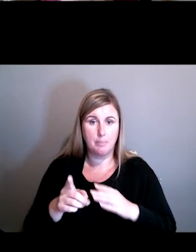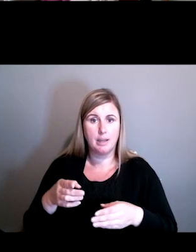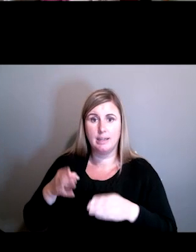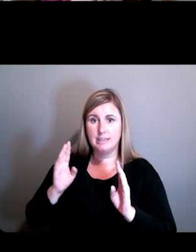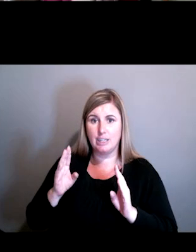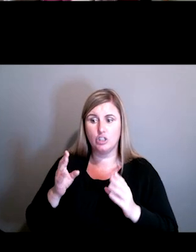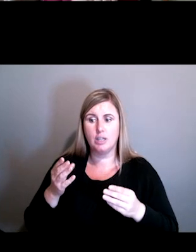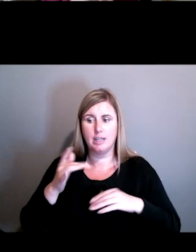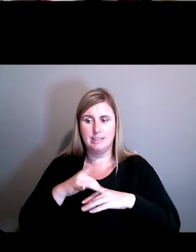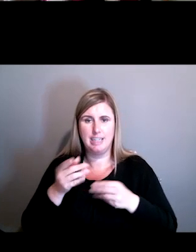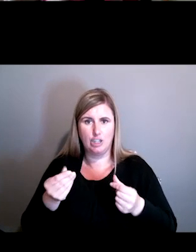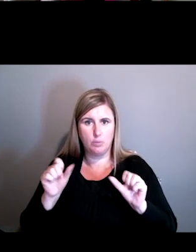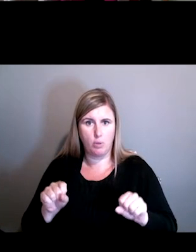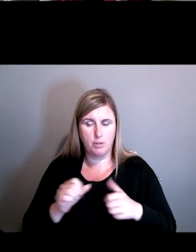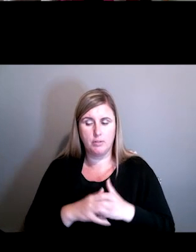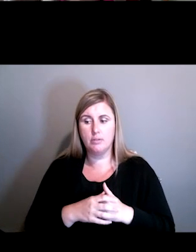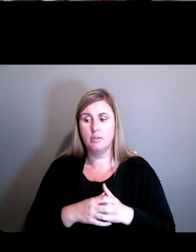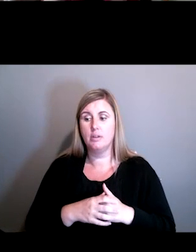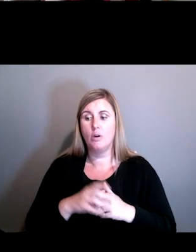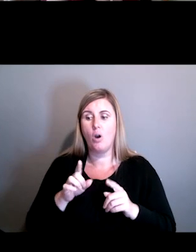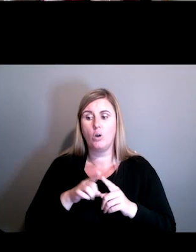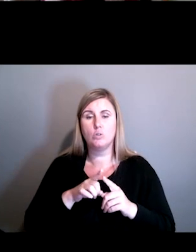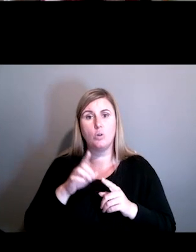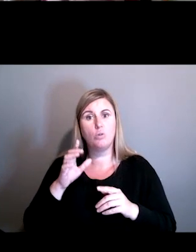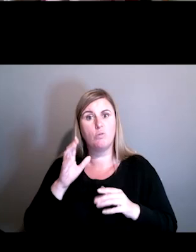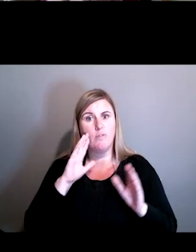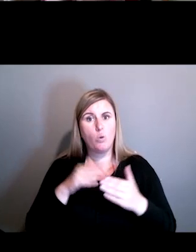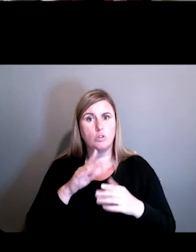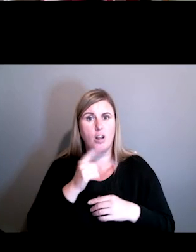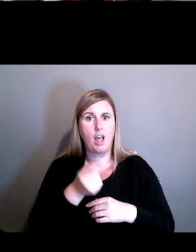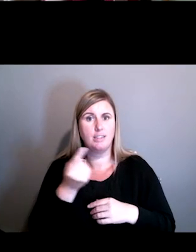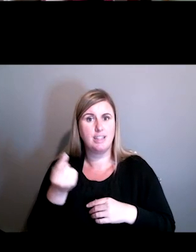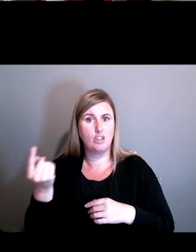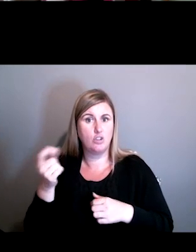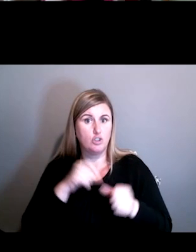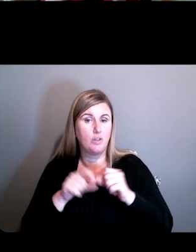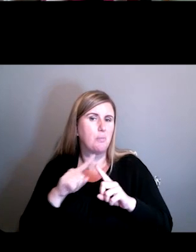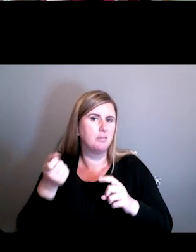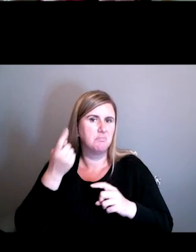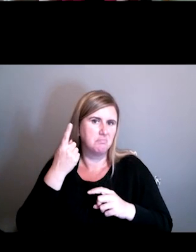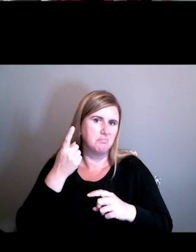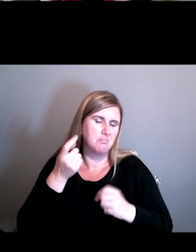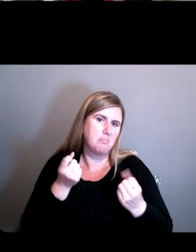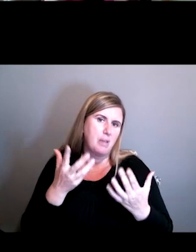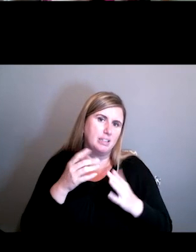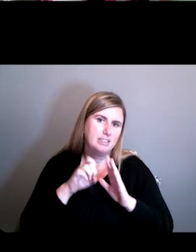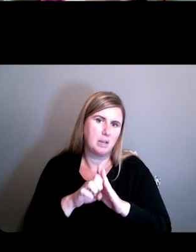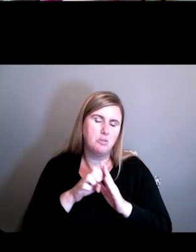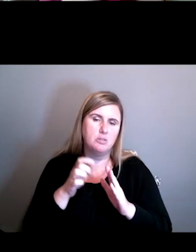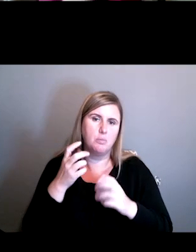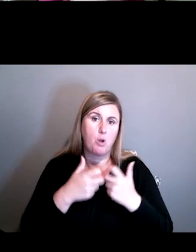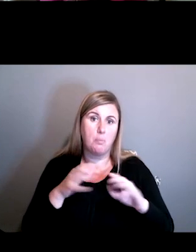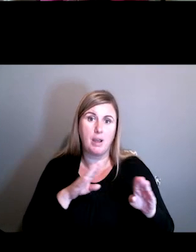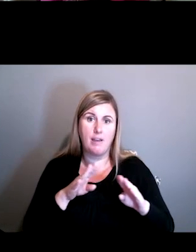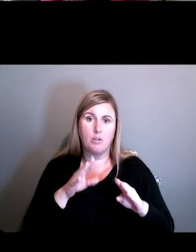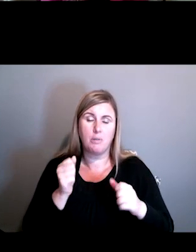We are also focusing on these functions in isolation of each other. However, there are many instances where problem behaviors may serve multiple functions,